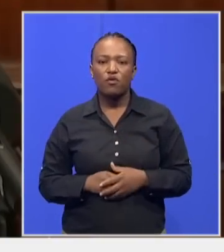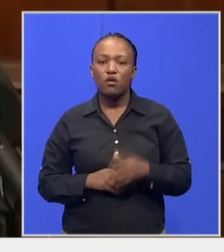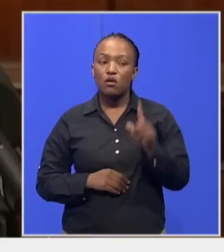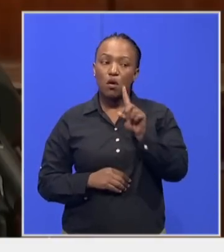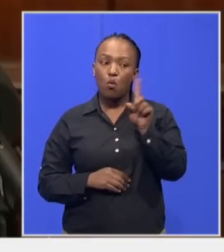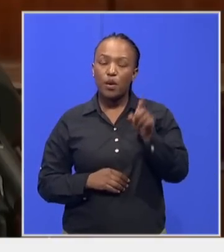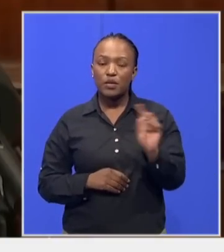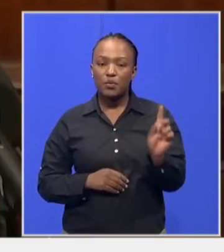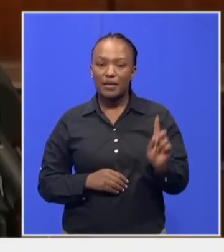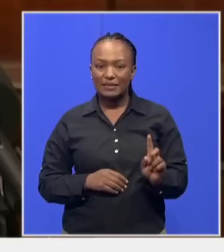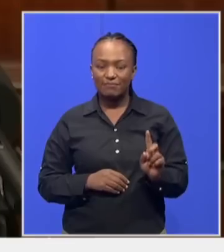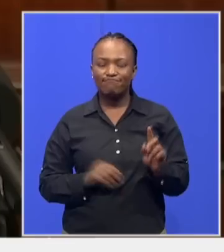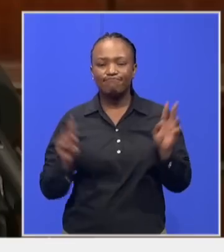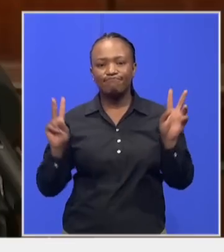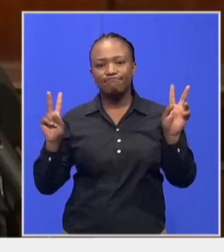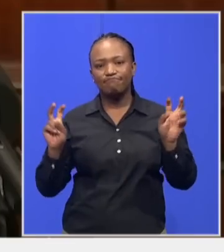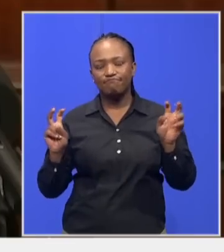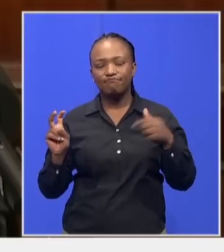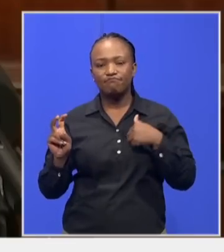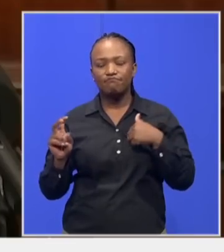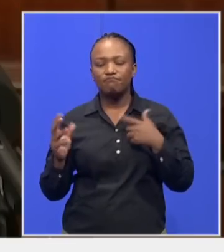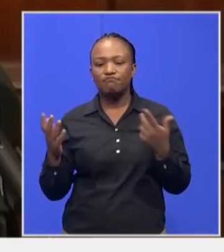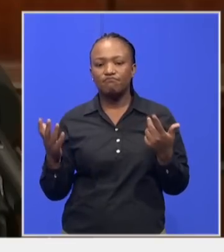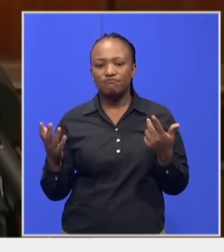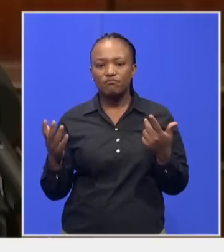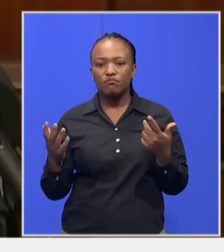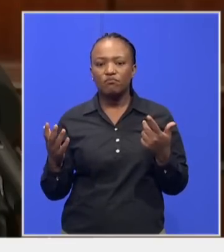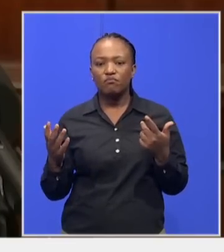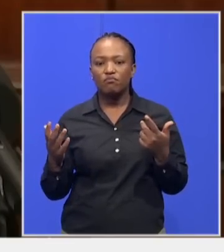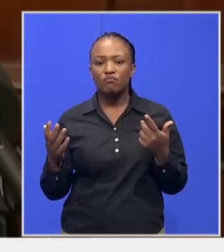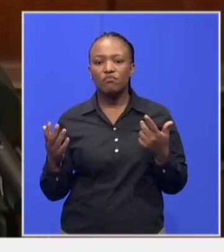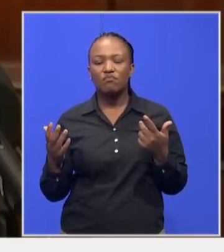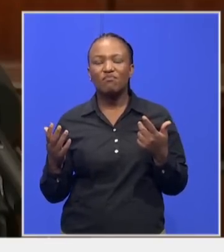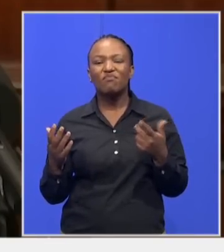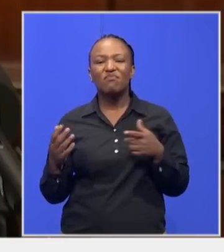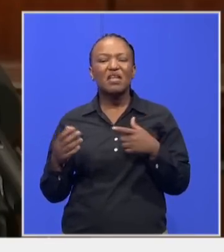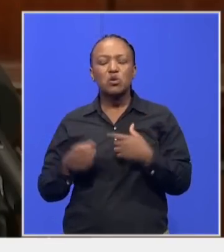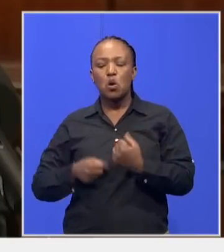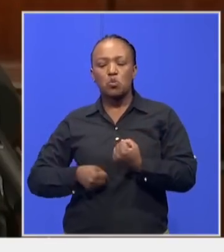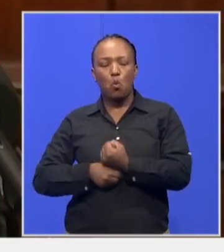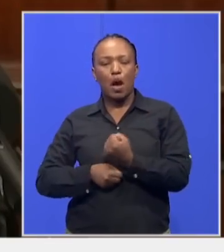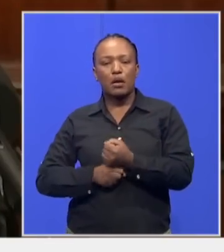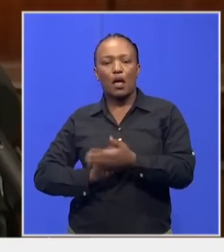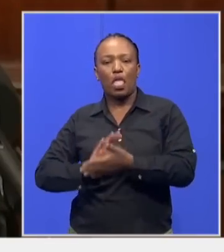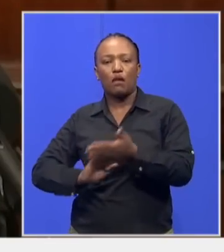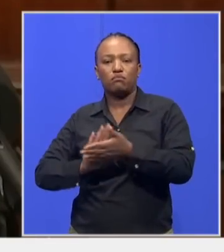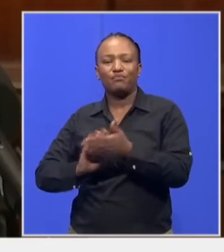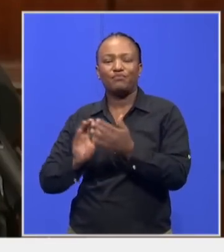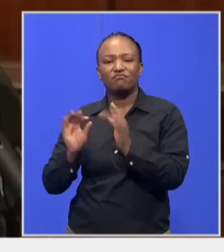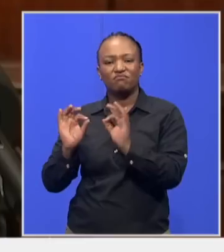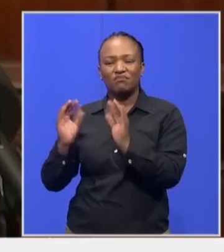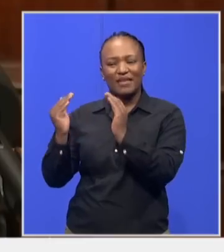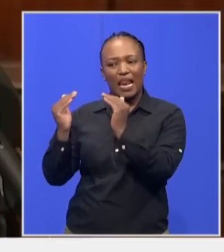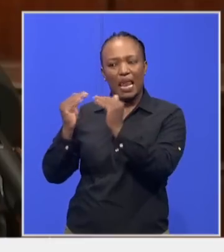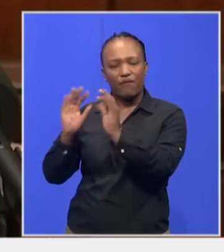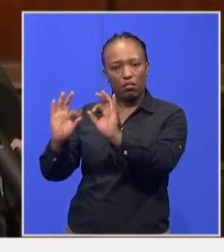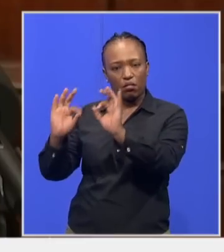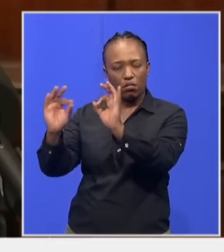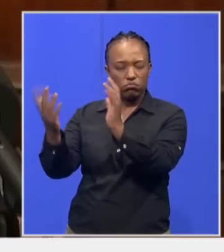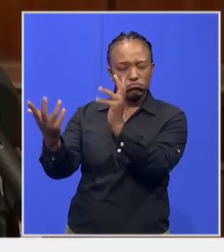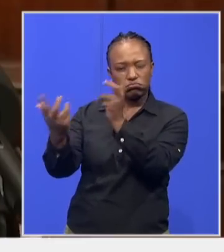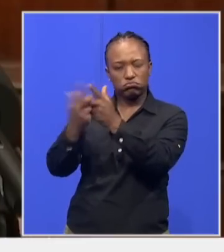is the issues around the milling plant, not operating at the right level. So there has to be significant amount